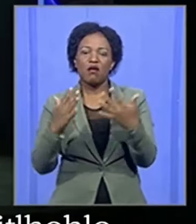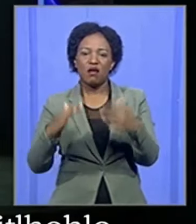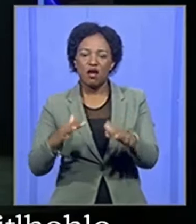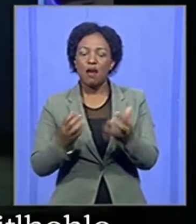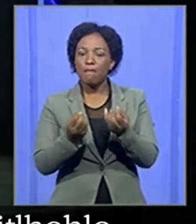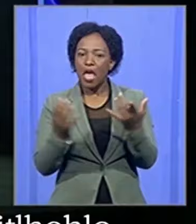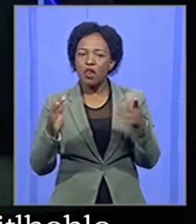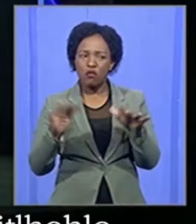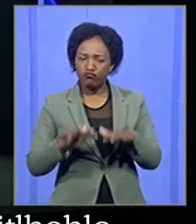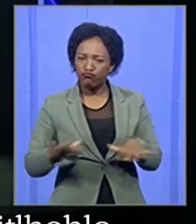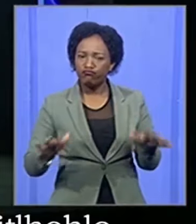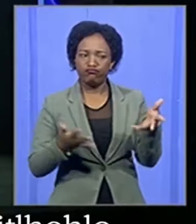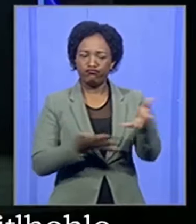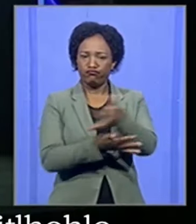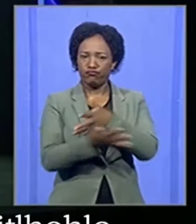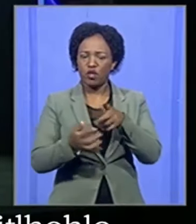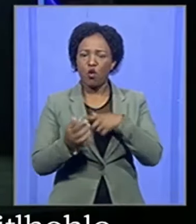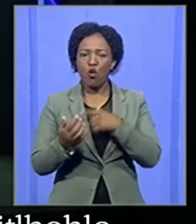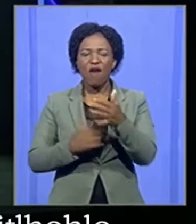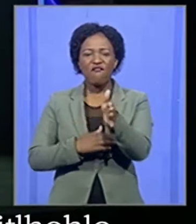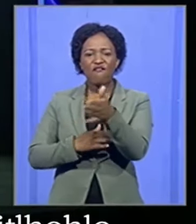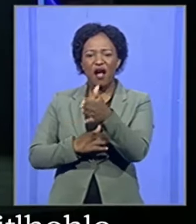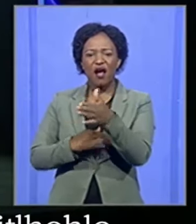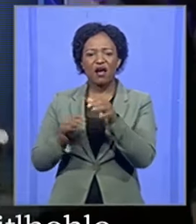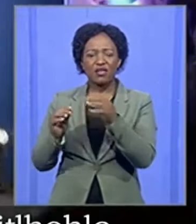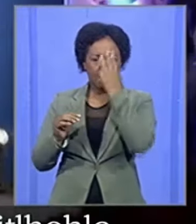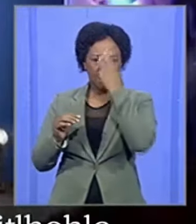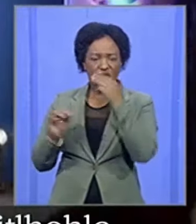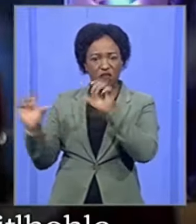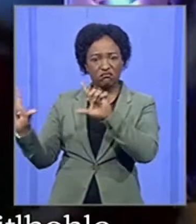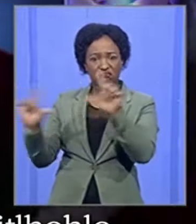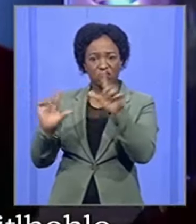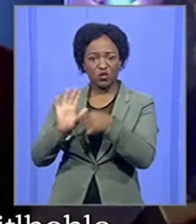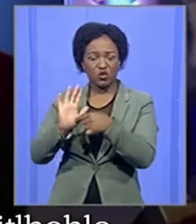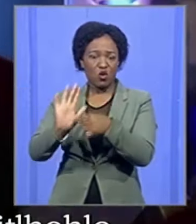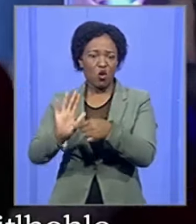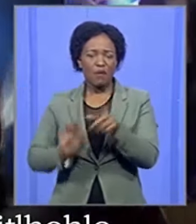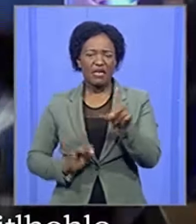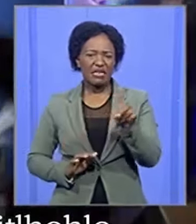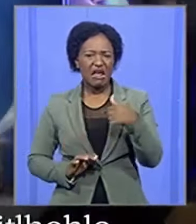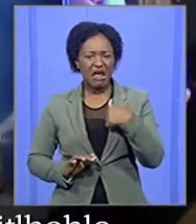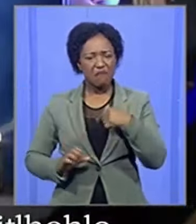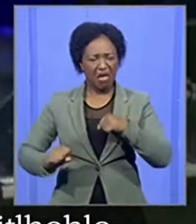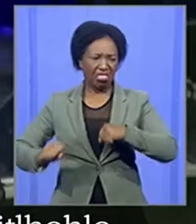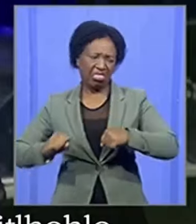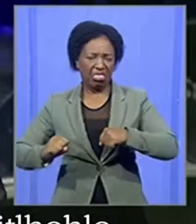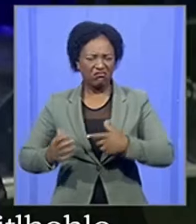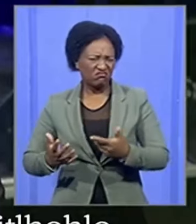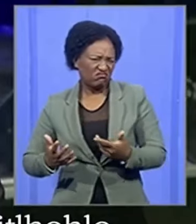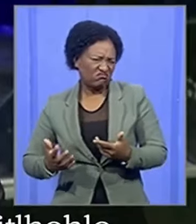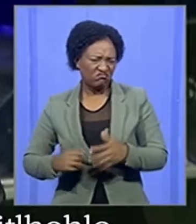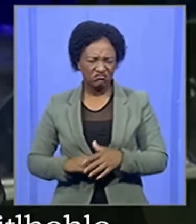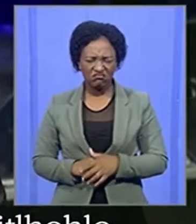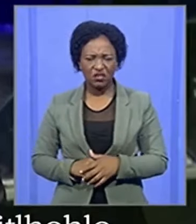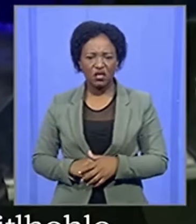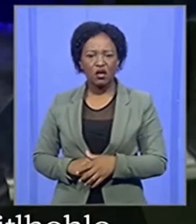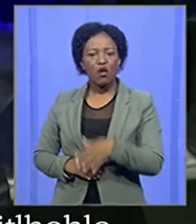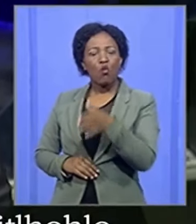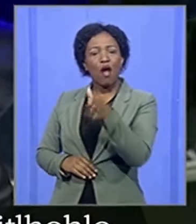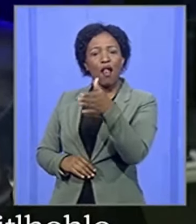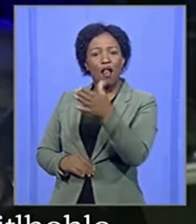gana go fela ka tsela yeo seswantšho seo se šomišitšwego e fela DA ga e šišiwe ke seo. Symbolism of that particular